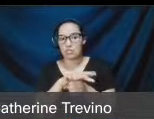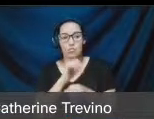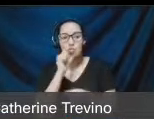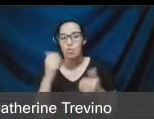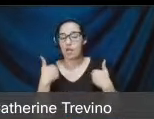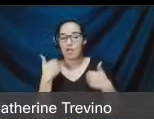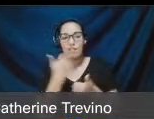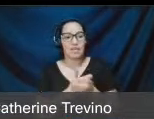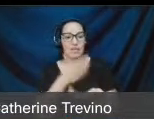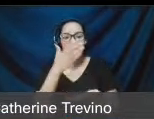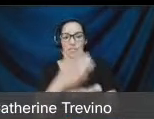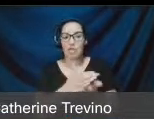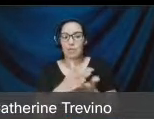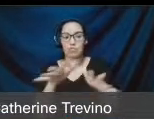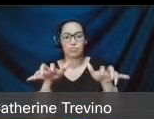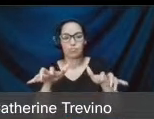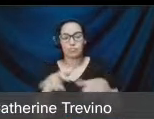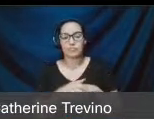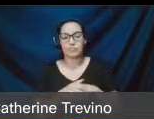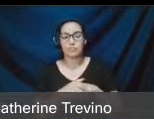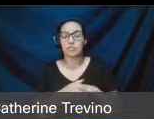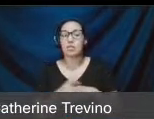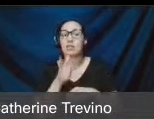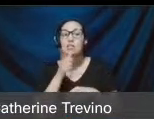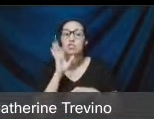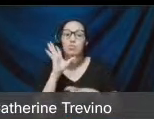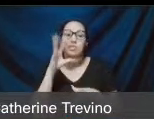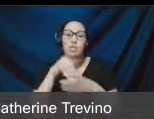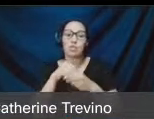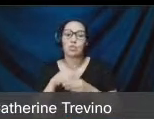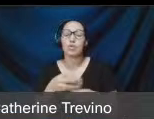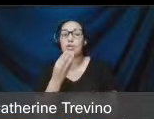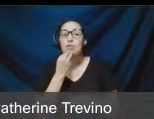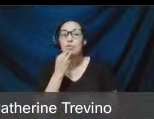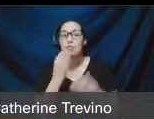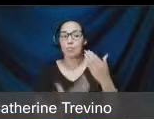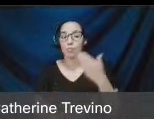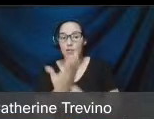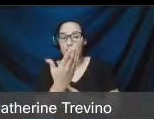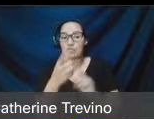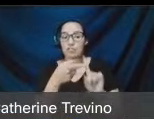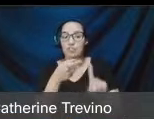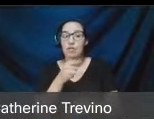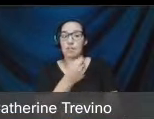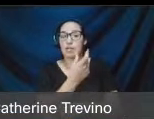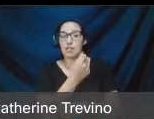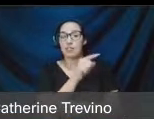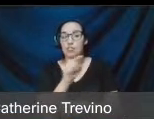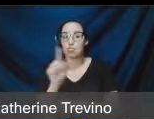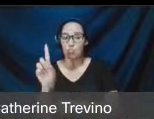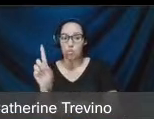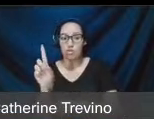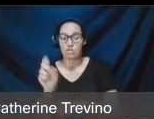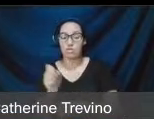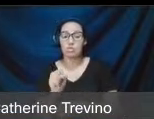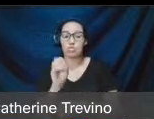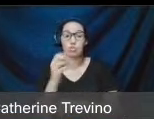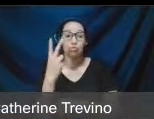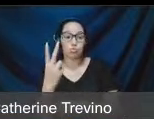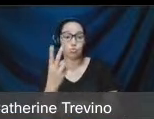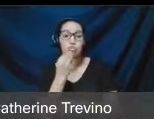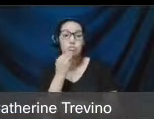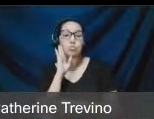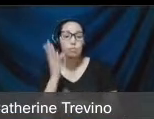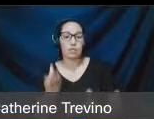stoppage. Lunch will include a breakfast meal scheduled from 11 a.m. to 1 p.m. So 2 meals will be